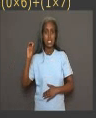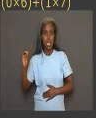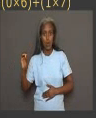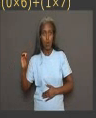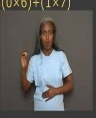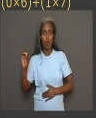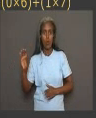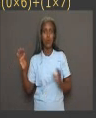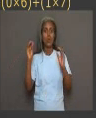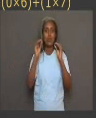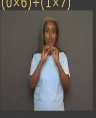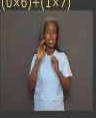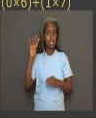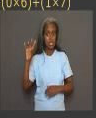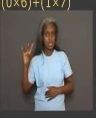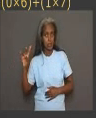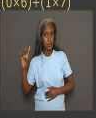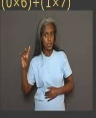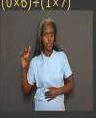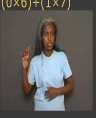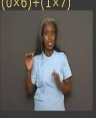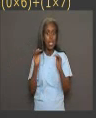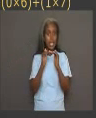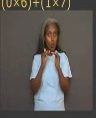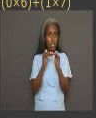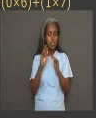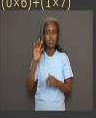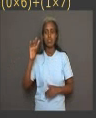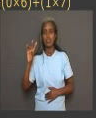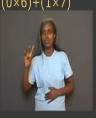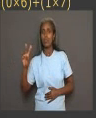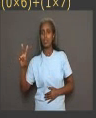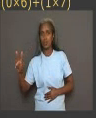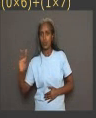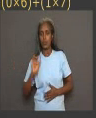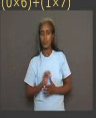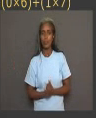0 plus 7 equals 72.